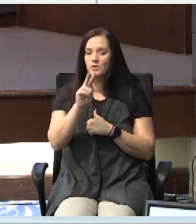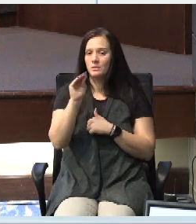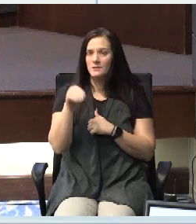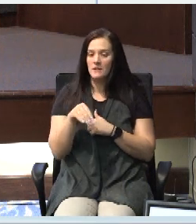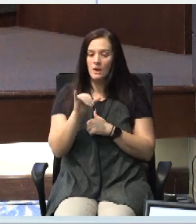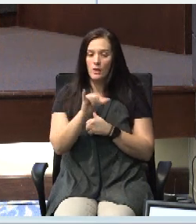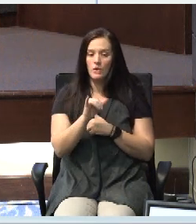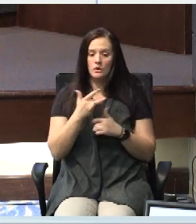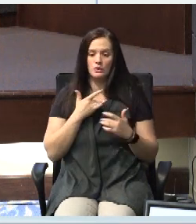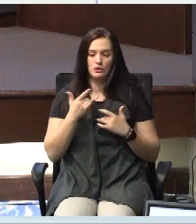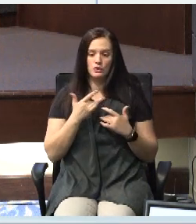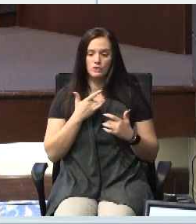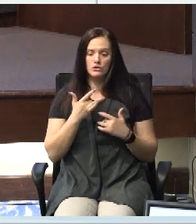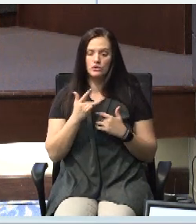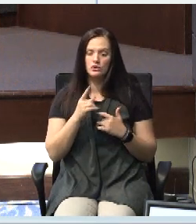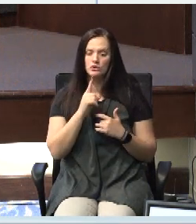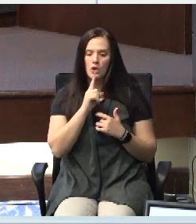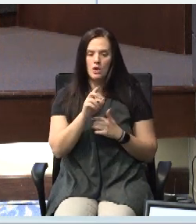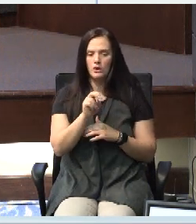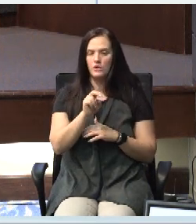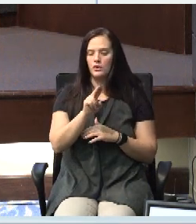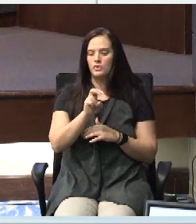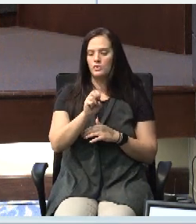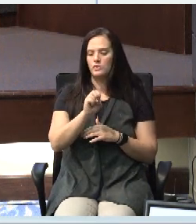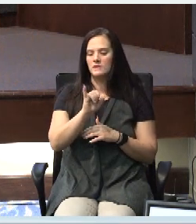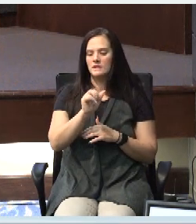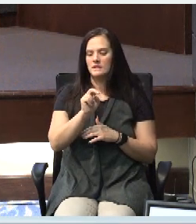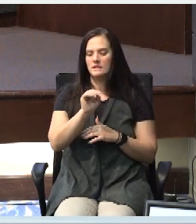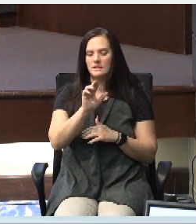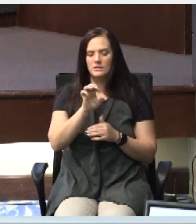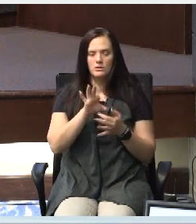62% of those concerns are nuisance related.